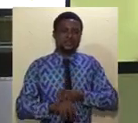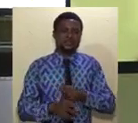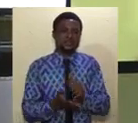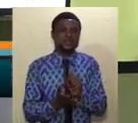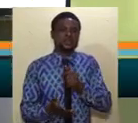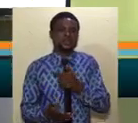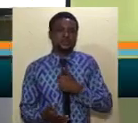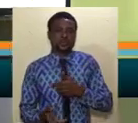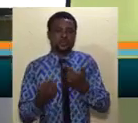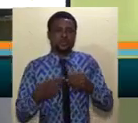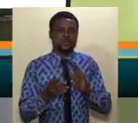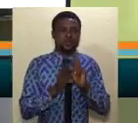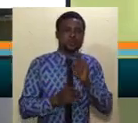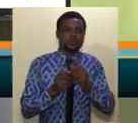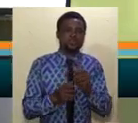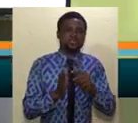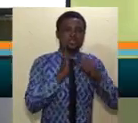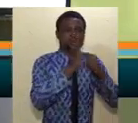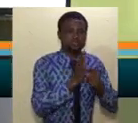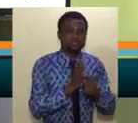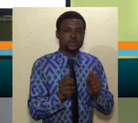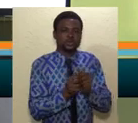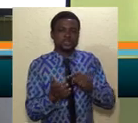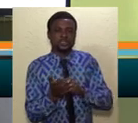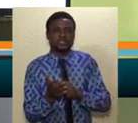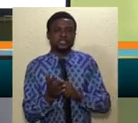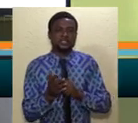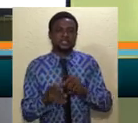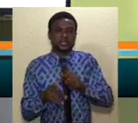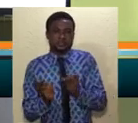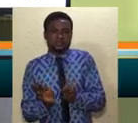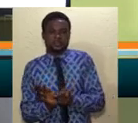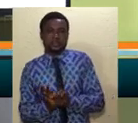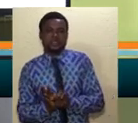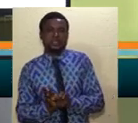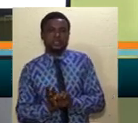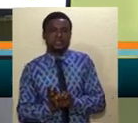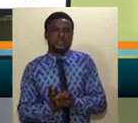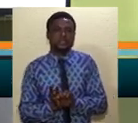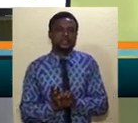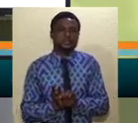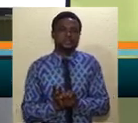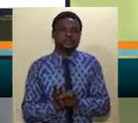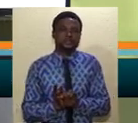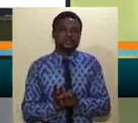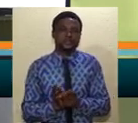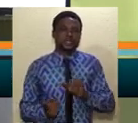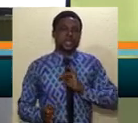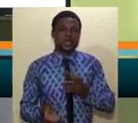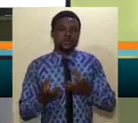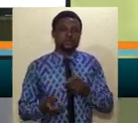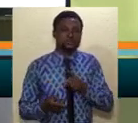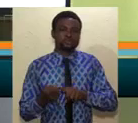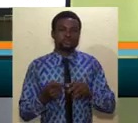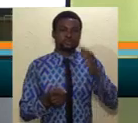come on with this show on your station at the same time, and every week as we run the series.